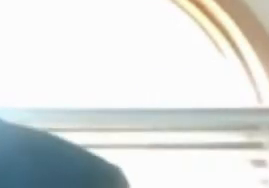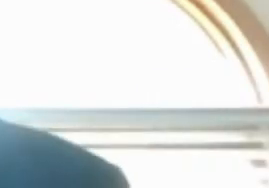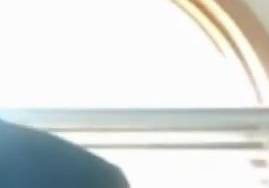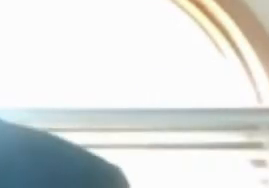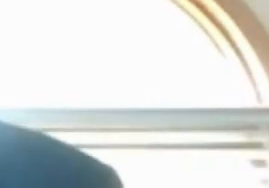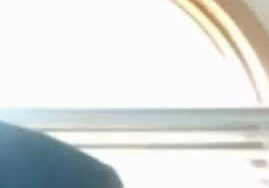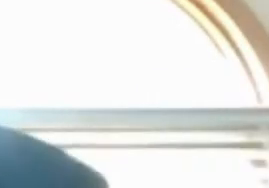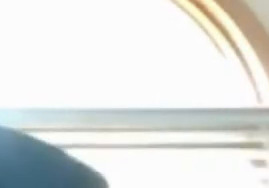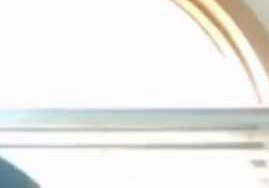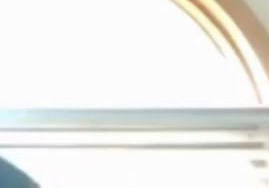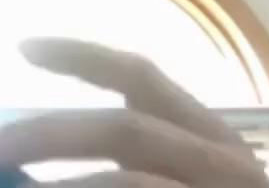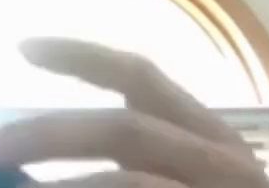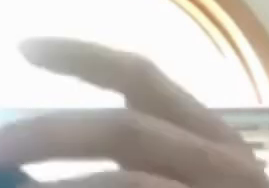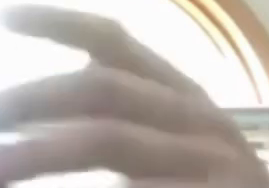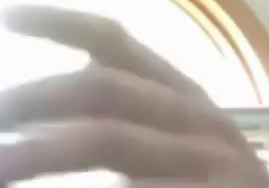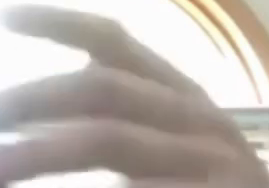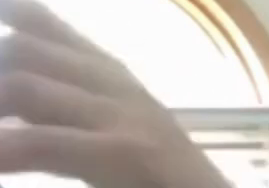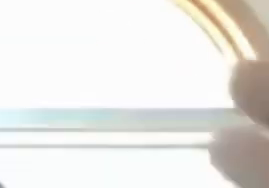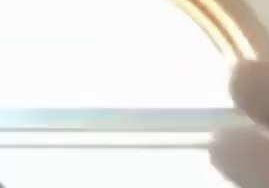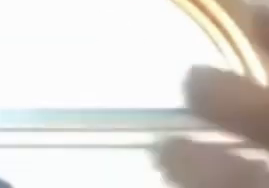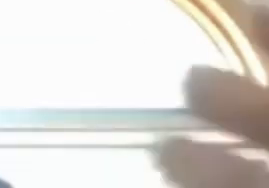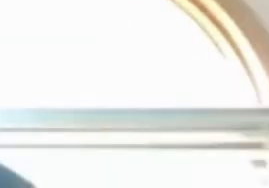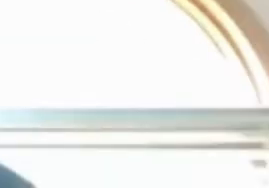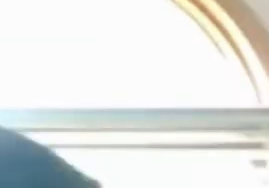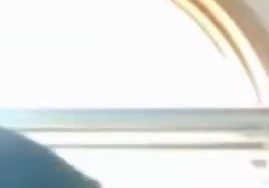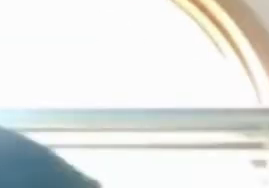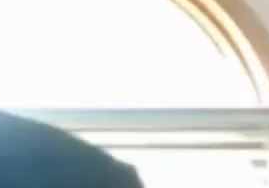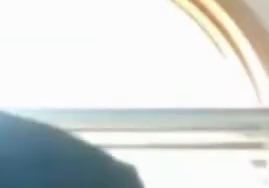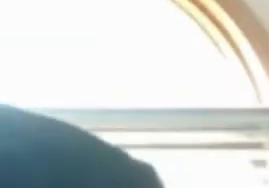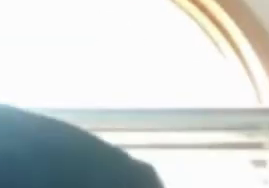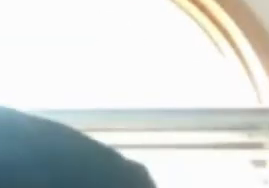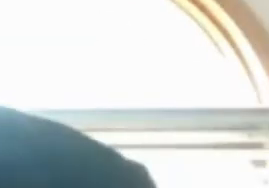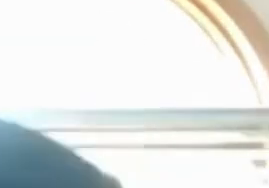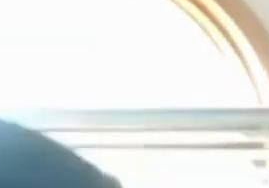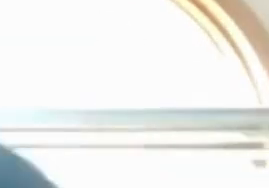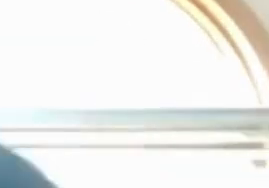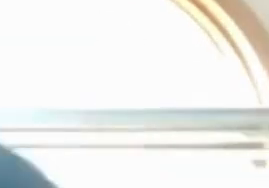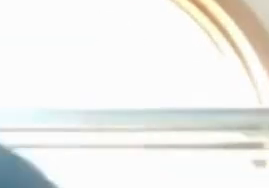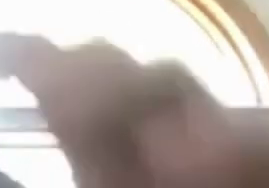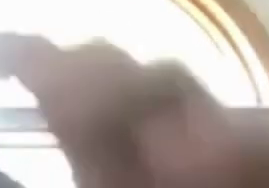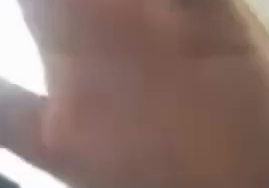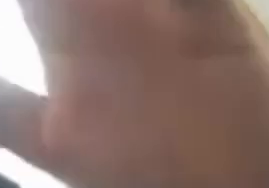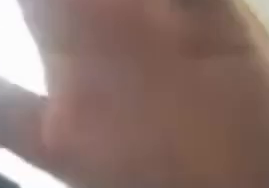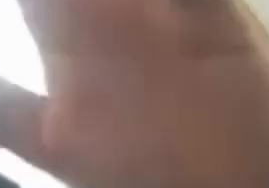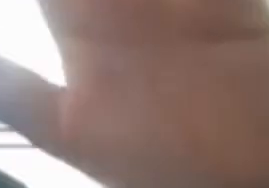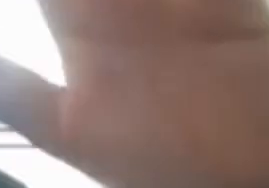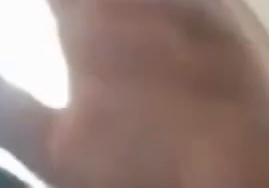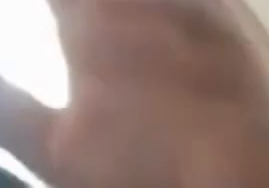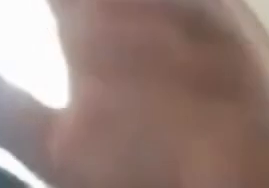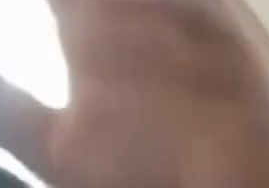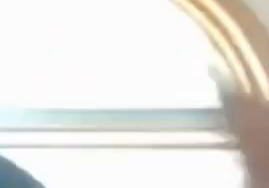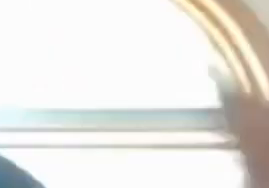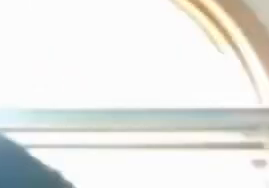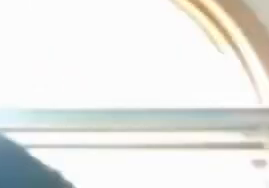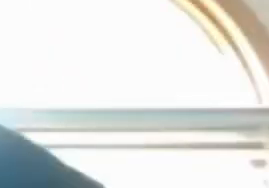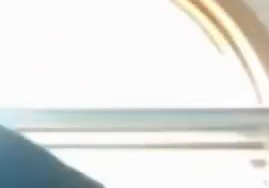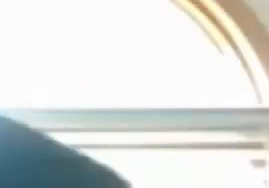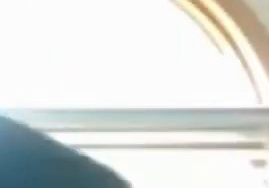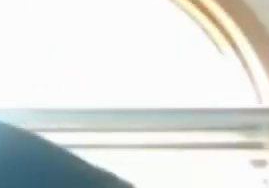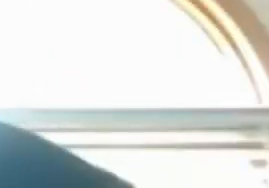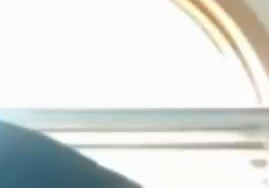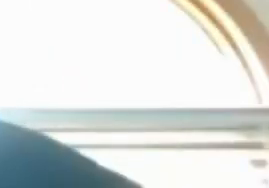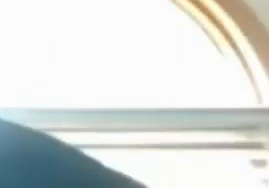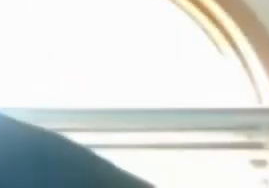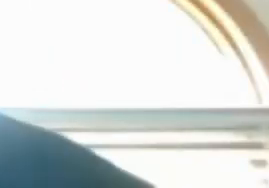education? What will it take to accelerate progress towards inclusion and make sure that resources are used more effectively,